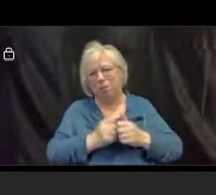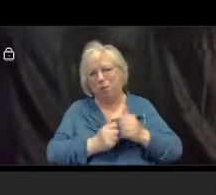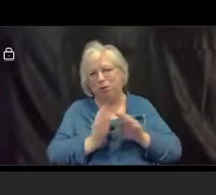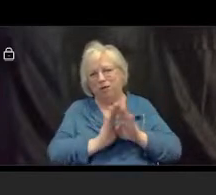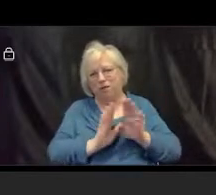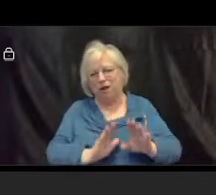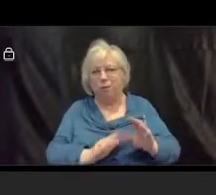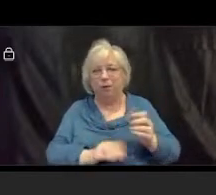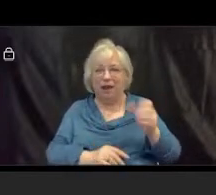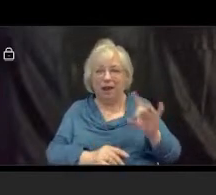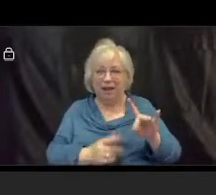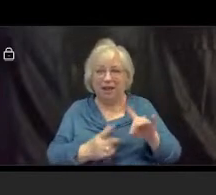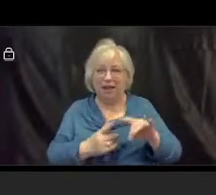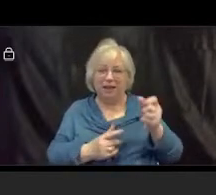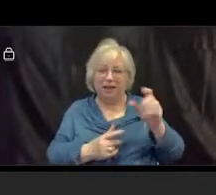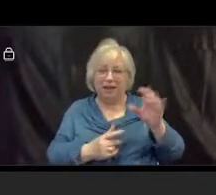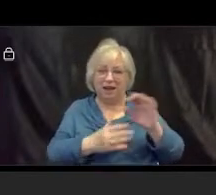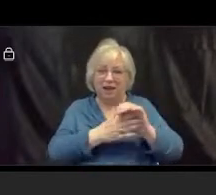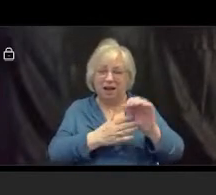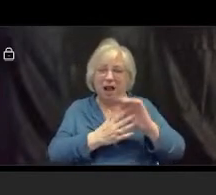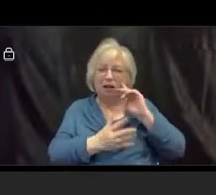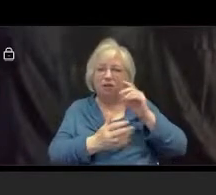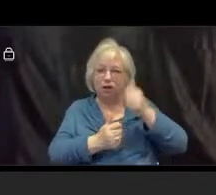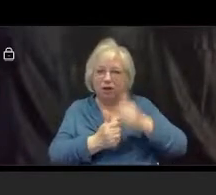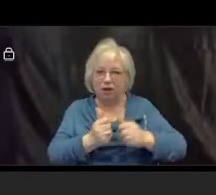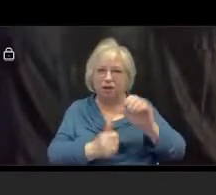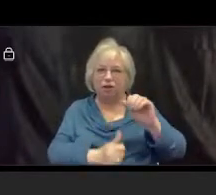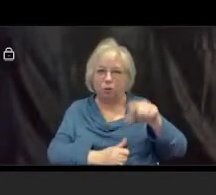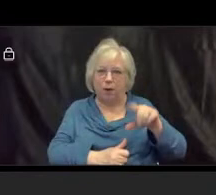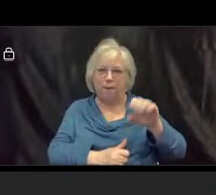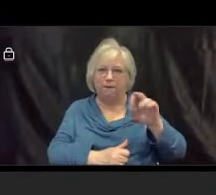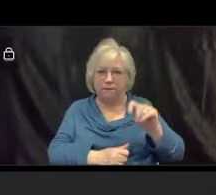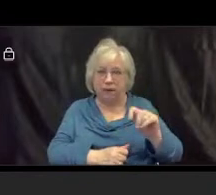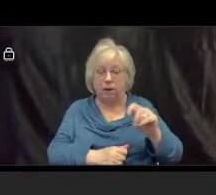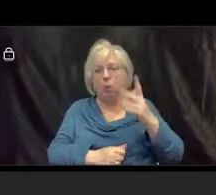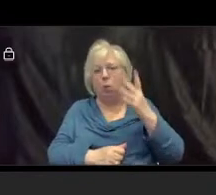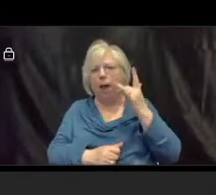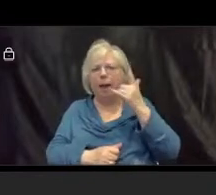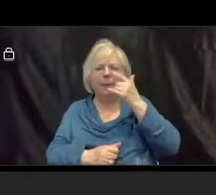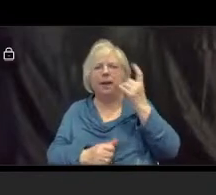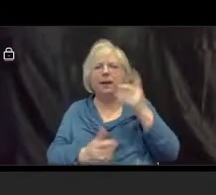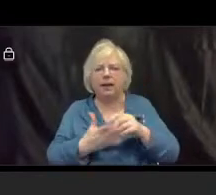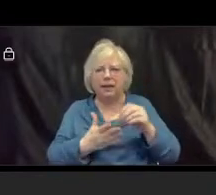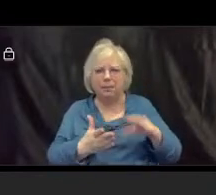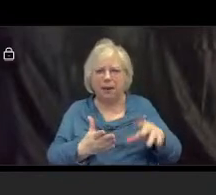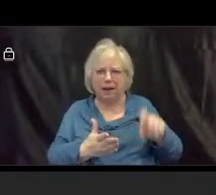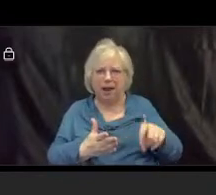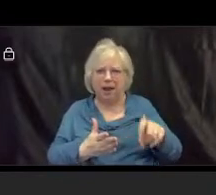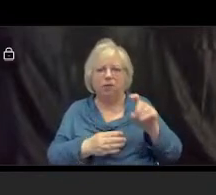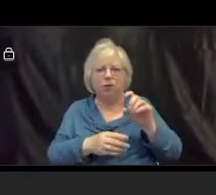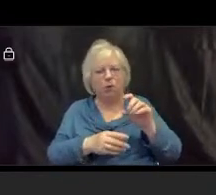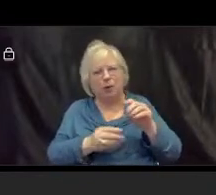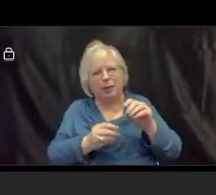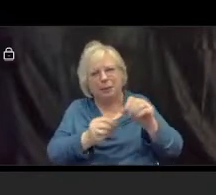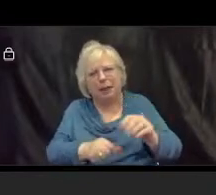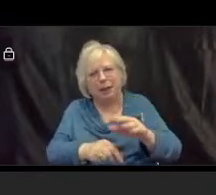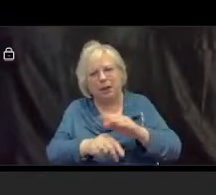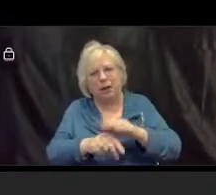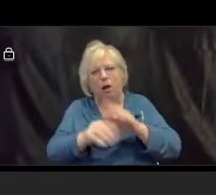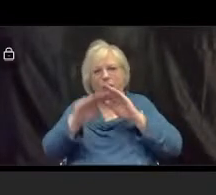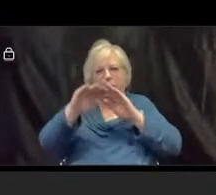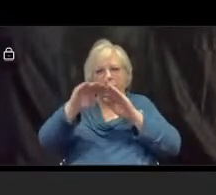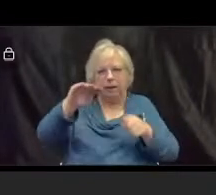to $19 per square foot. And a lot of that is because of the expense they've had to spend on the dirt work up there to level that